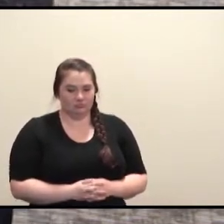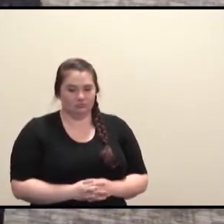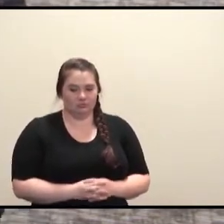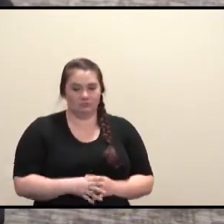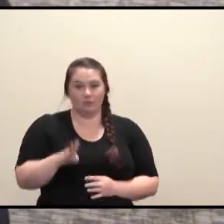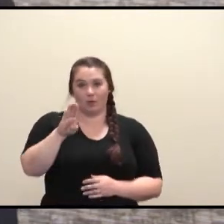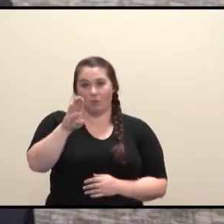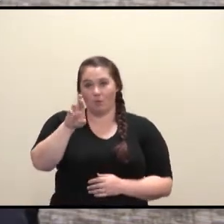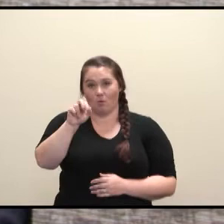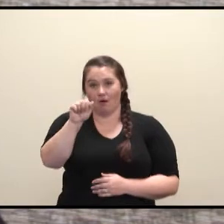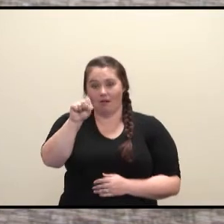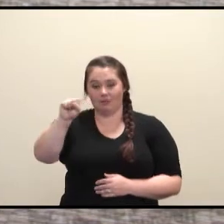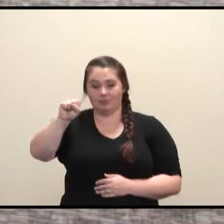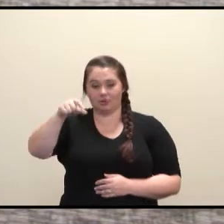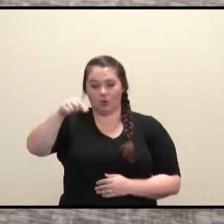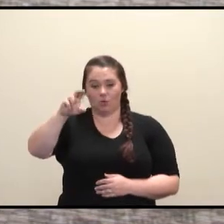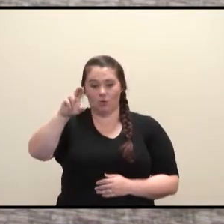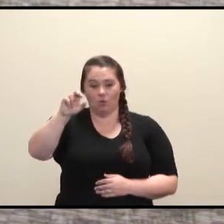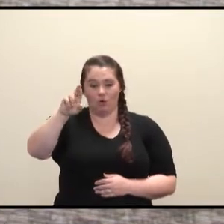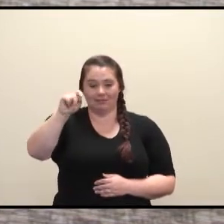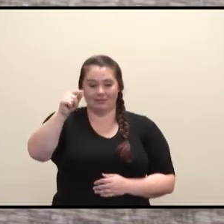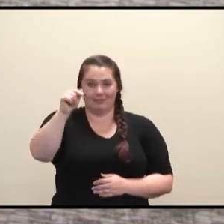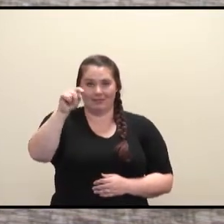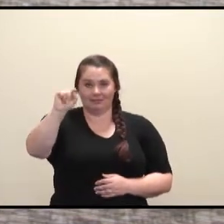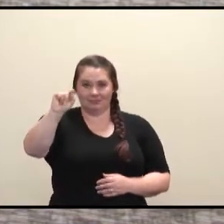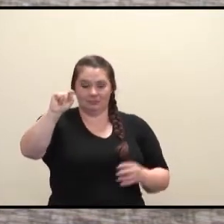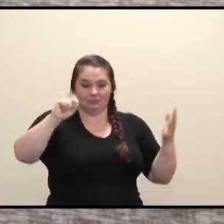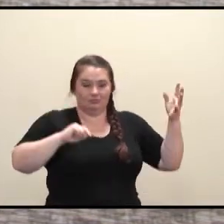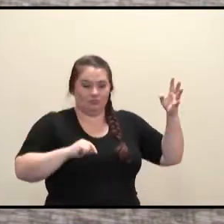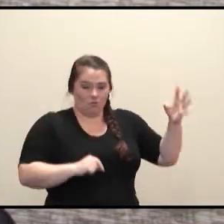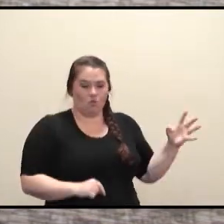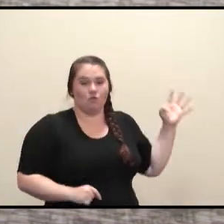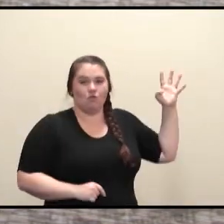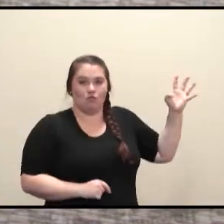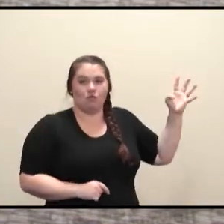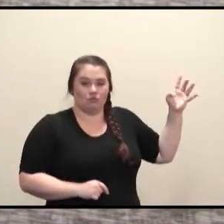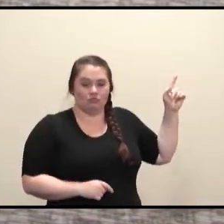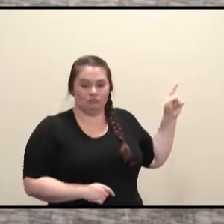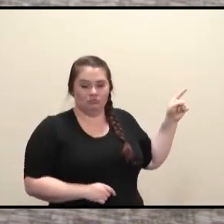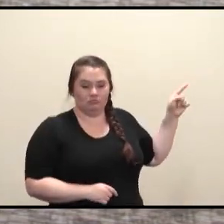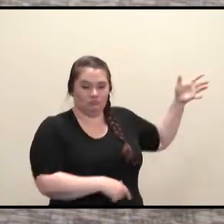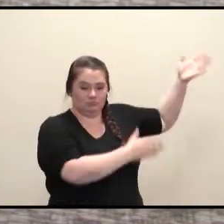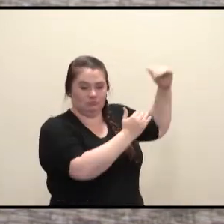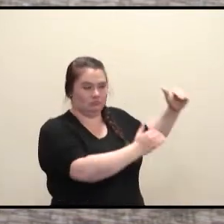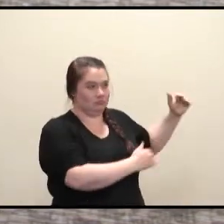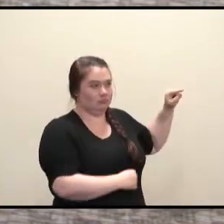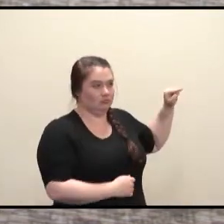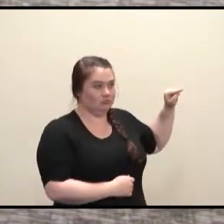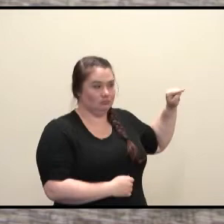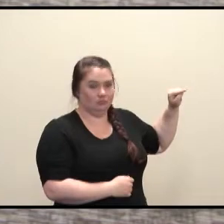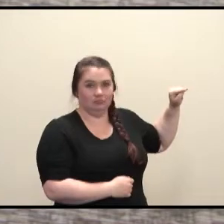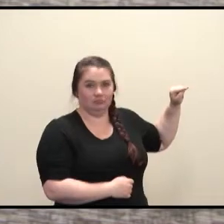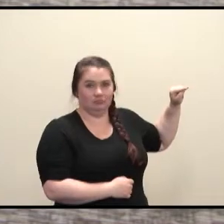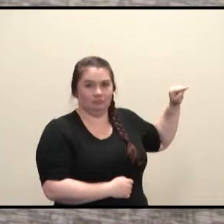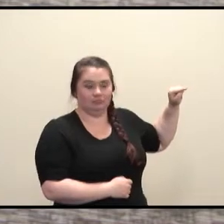Brass quartet, Ernesto Lopez, Daniel Alcaron, Mauricio Rivera, and Uriel Ramos.